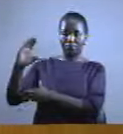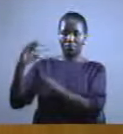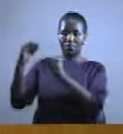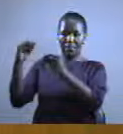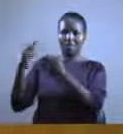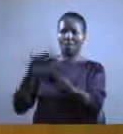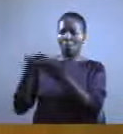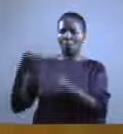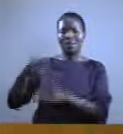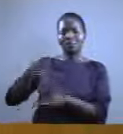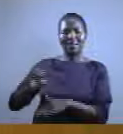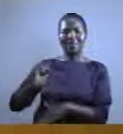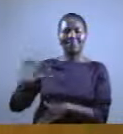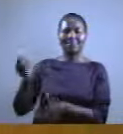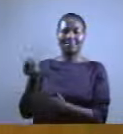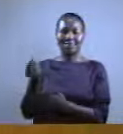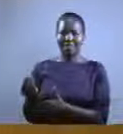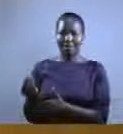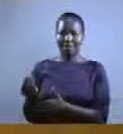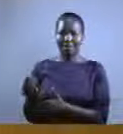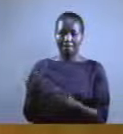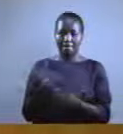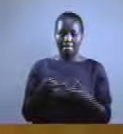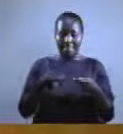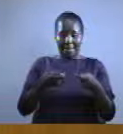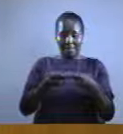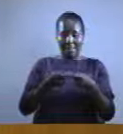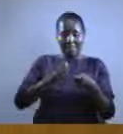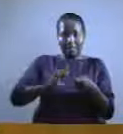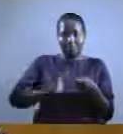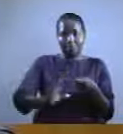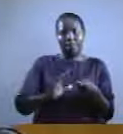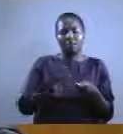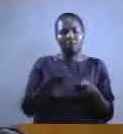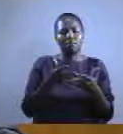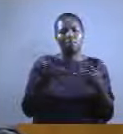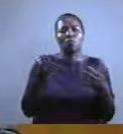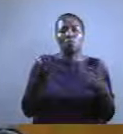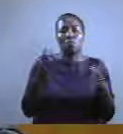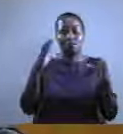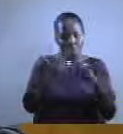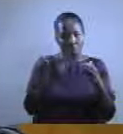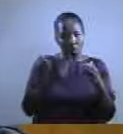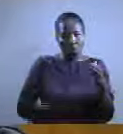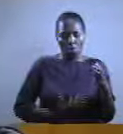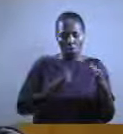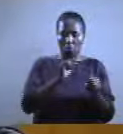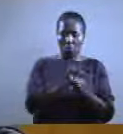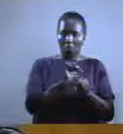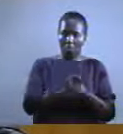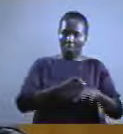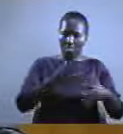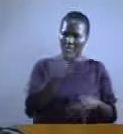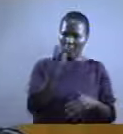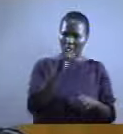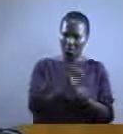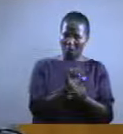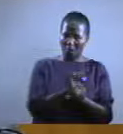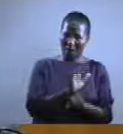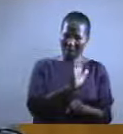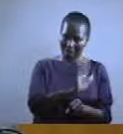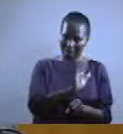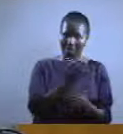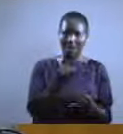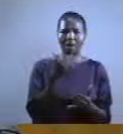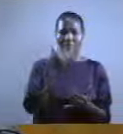most benefits. This incentive specifically targets the hiring of vulnerable group of workers, of work seekers, which will